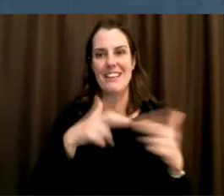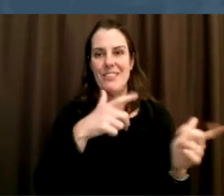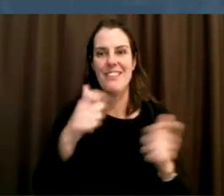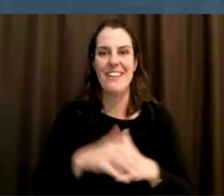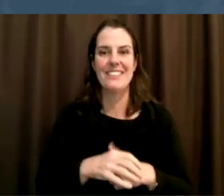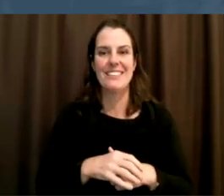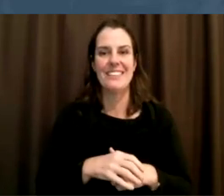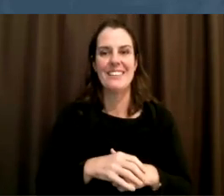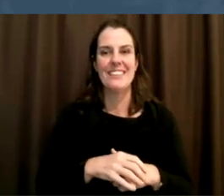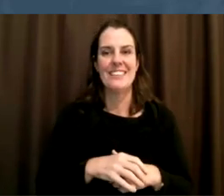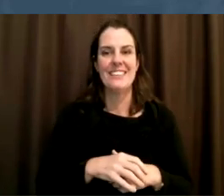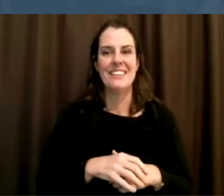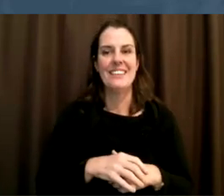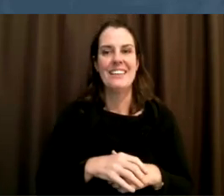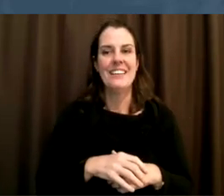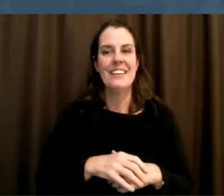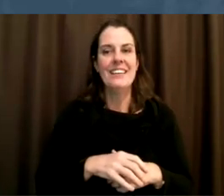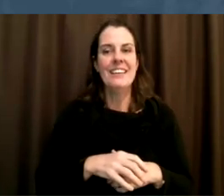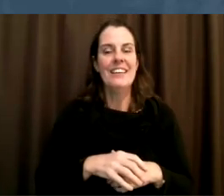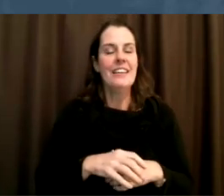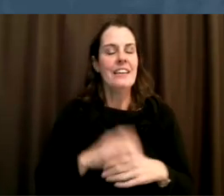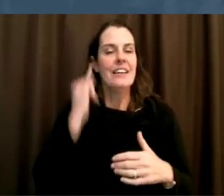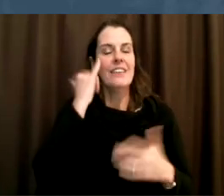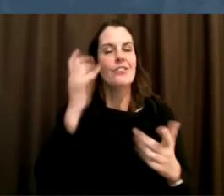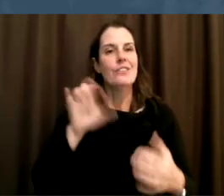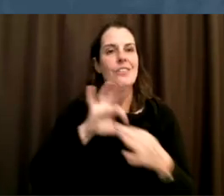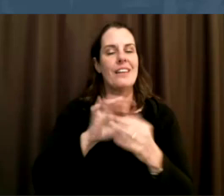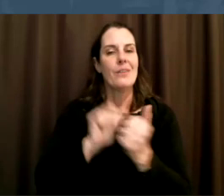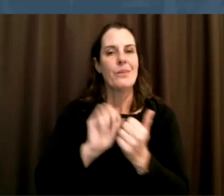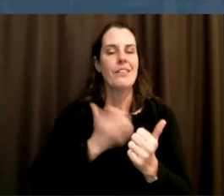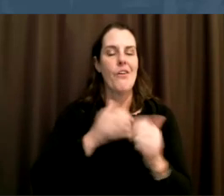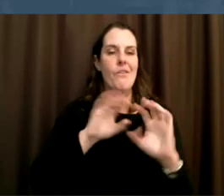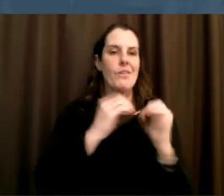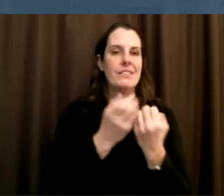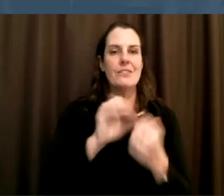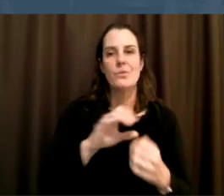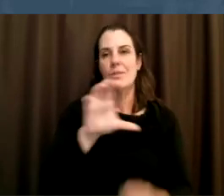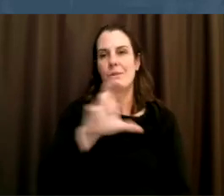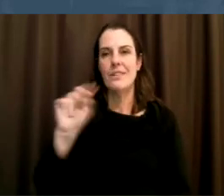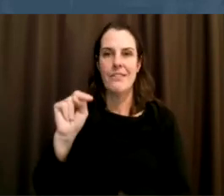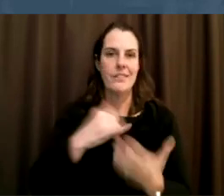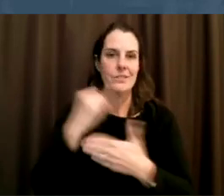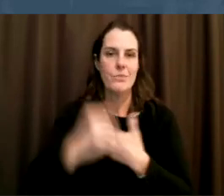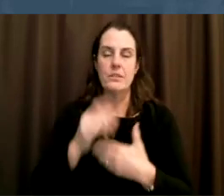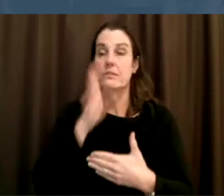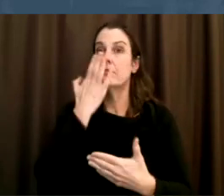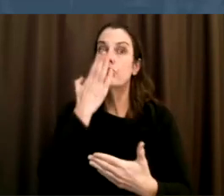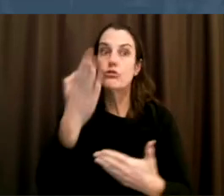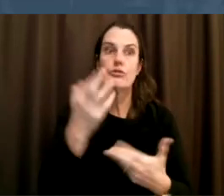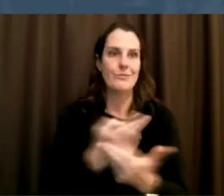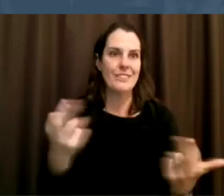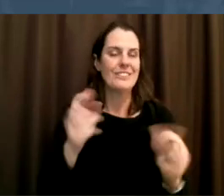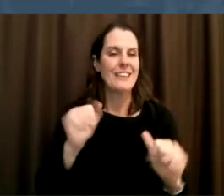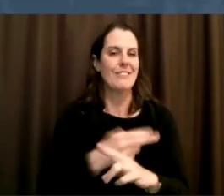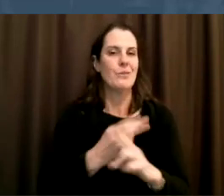like to connect with our organizations or some of our community navigators related resources, you can use those QR codes